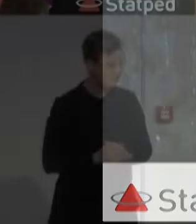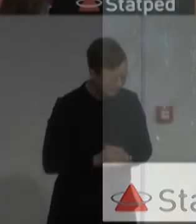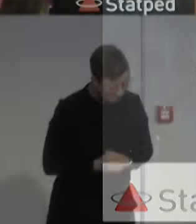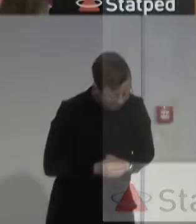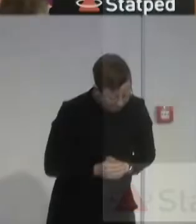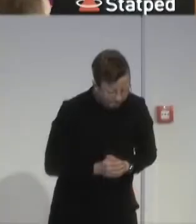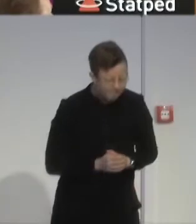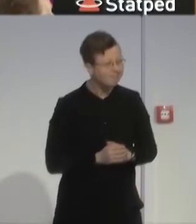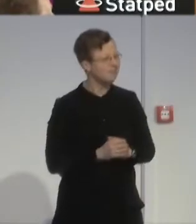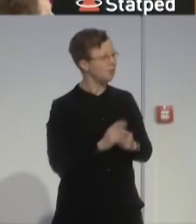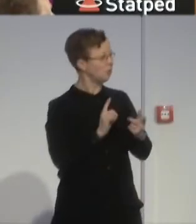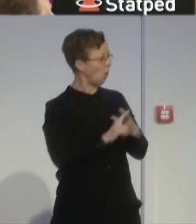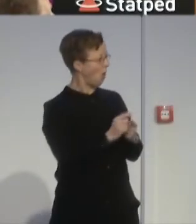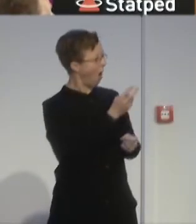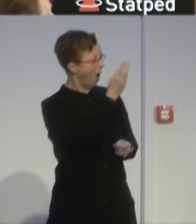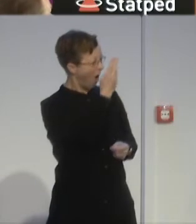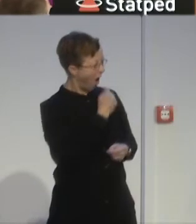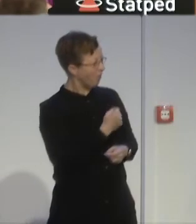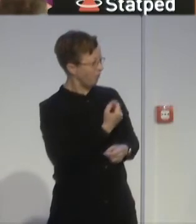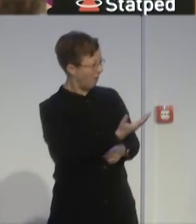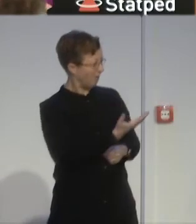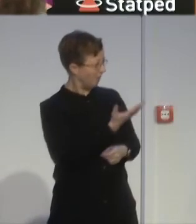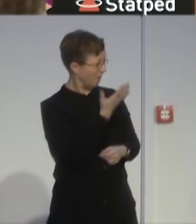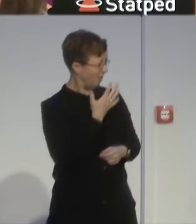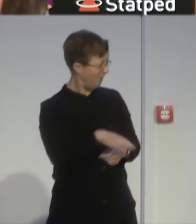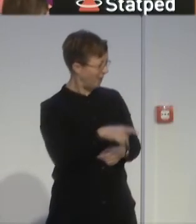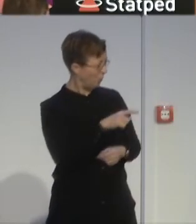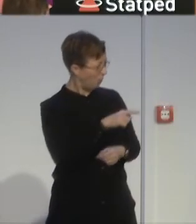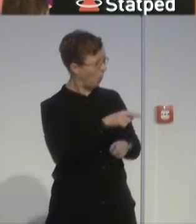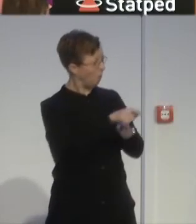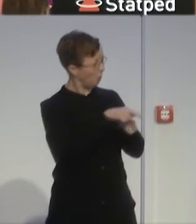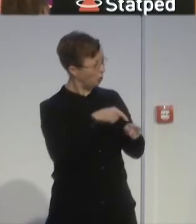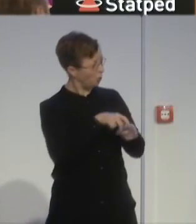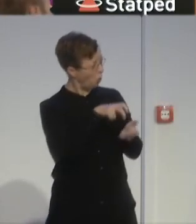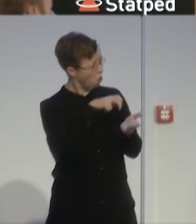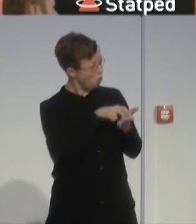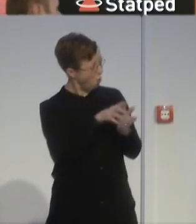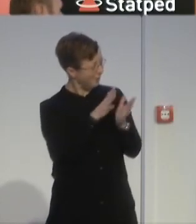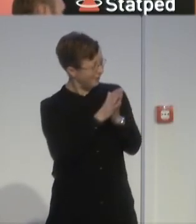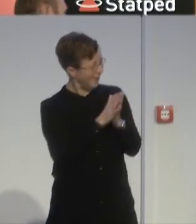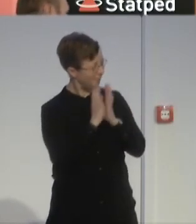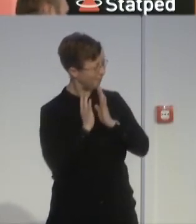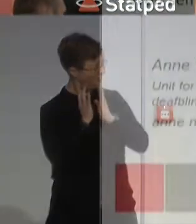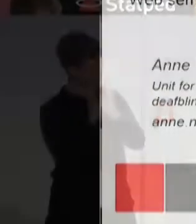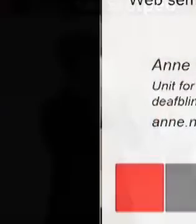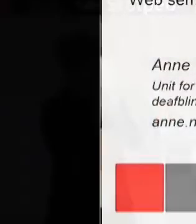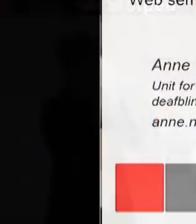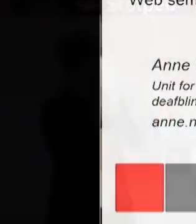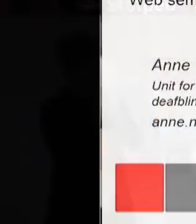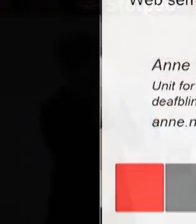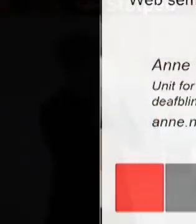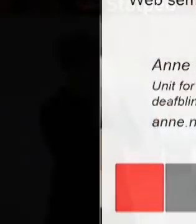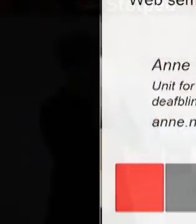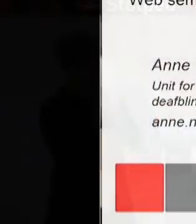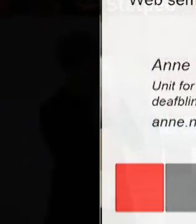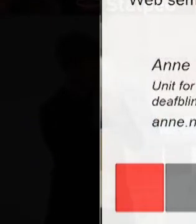So, Anne, would you like to start walking with us? Welcome.